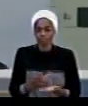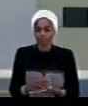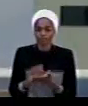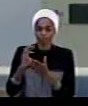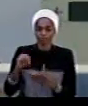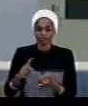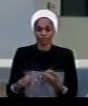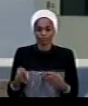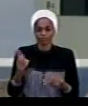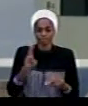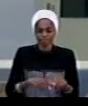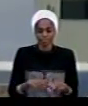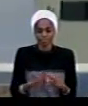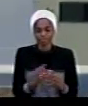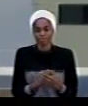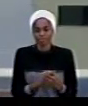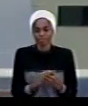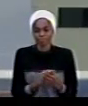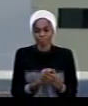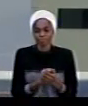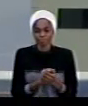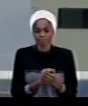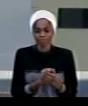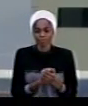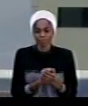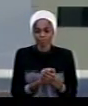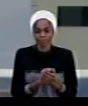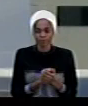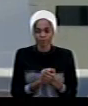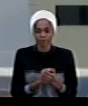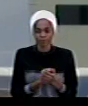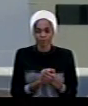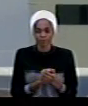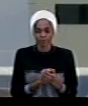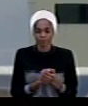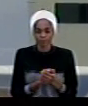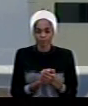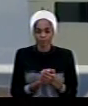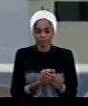chairs to go around. More announcements will come